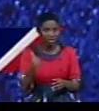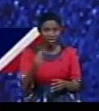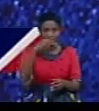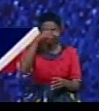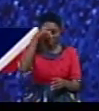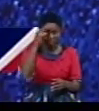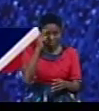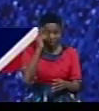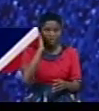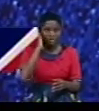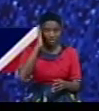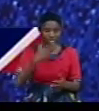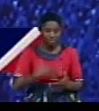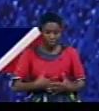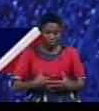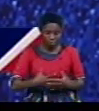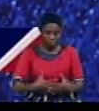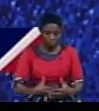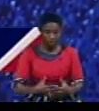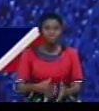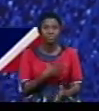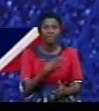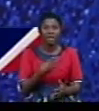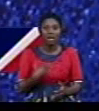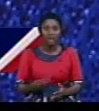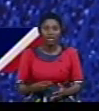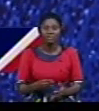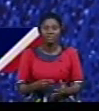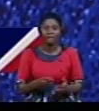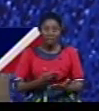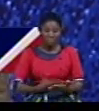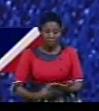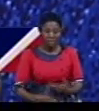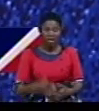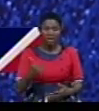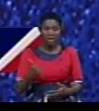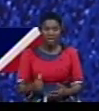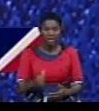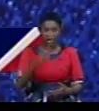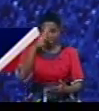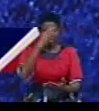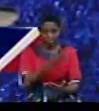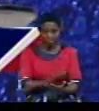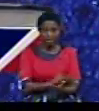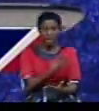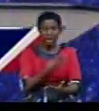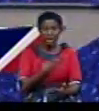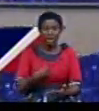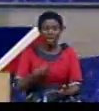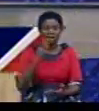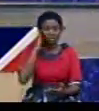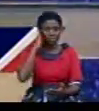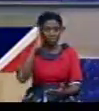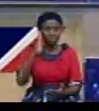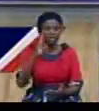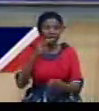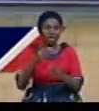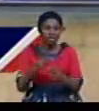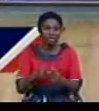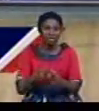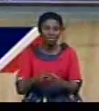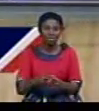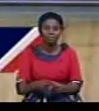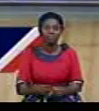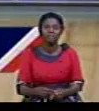shall conceive and bear his son and shall call his name Emmanuel